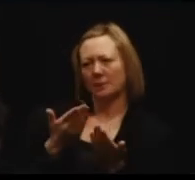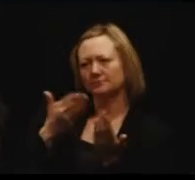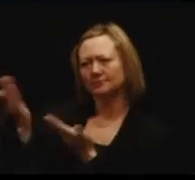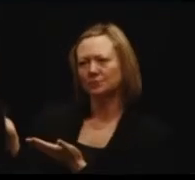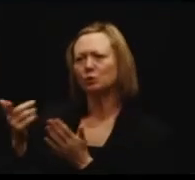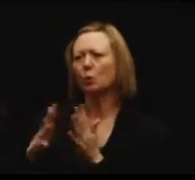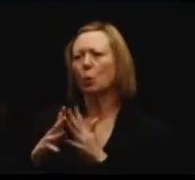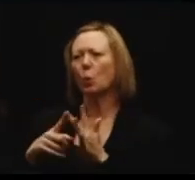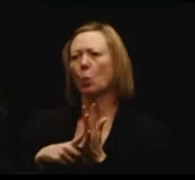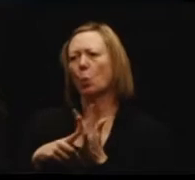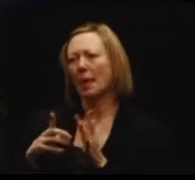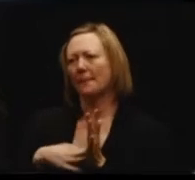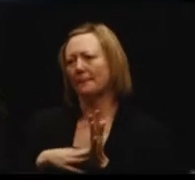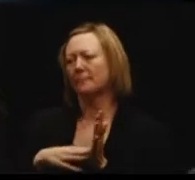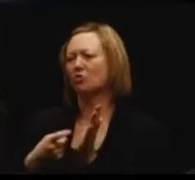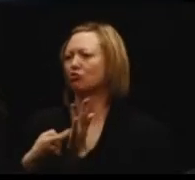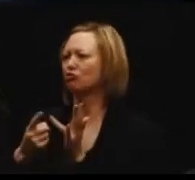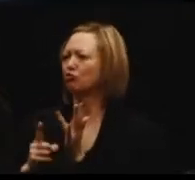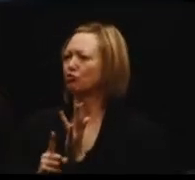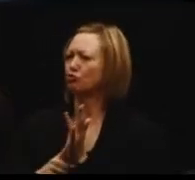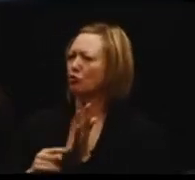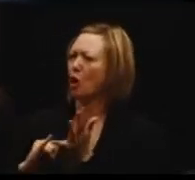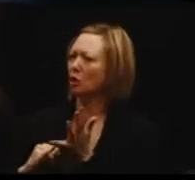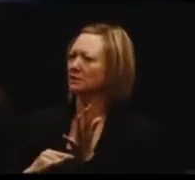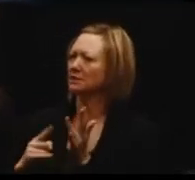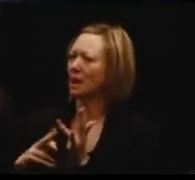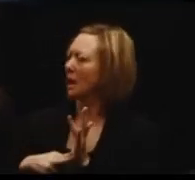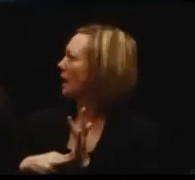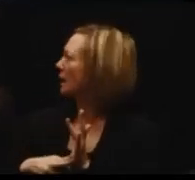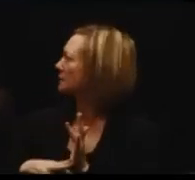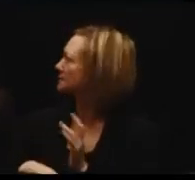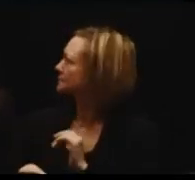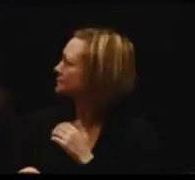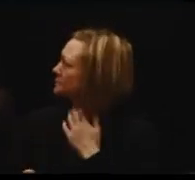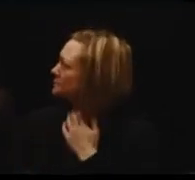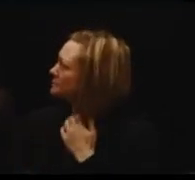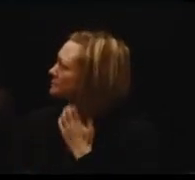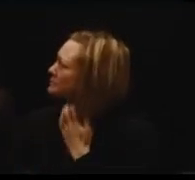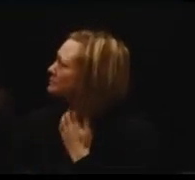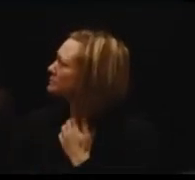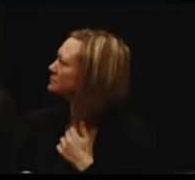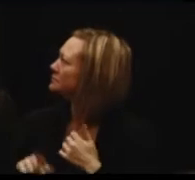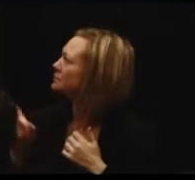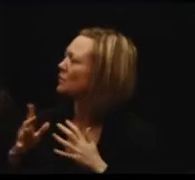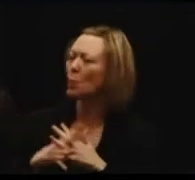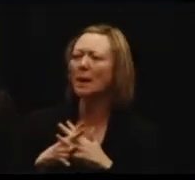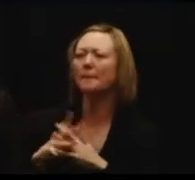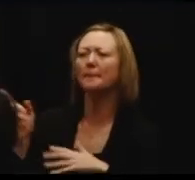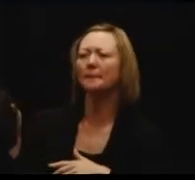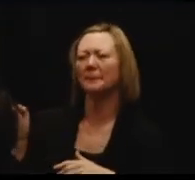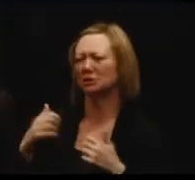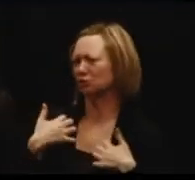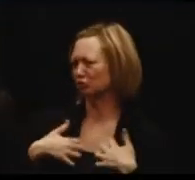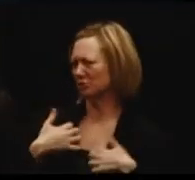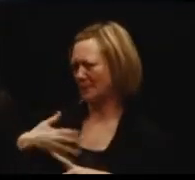Rolleston. Who just told me it was Rolleston, and I forgot immediately. William's is a very interesting background, a